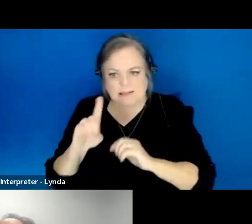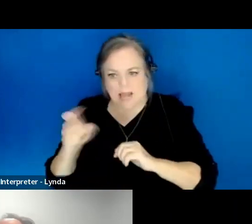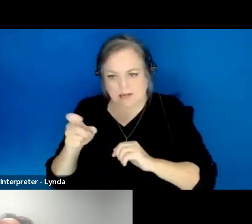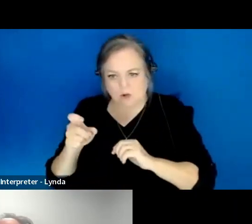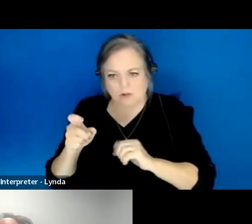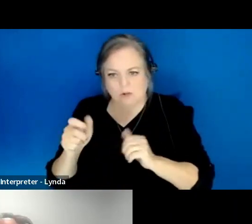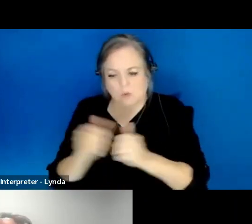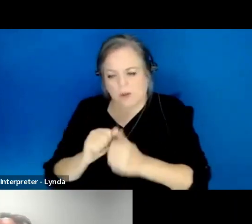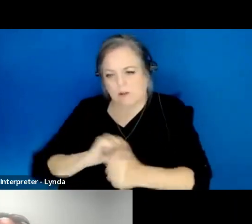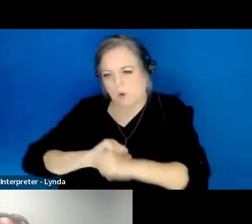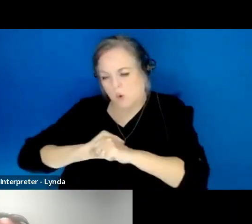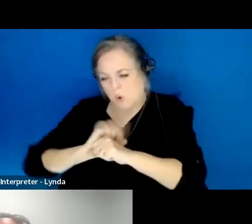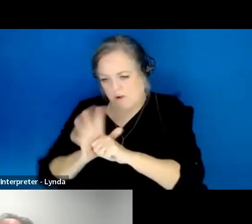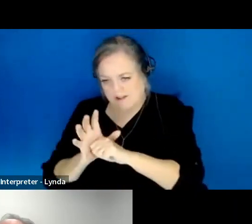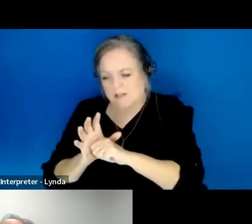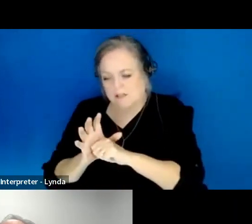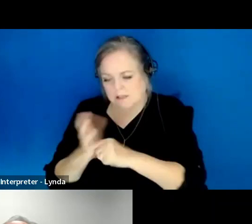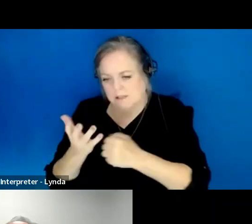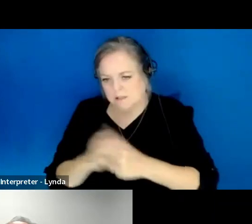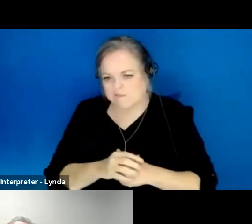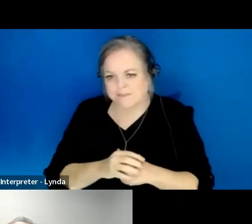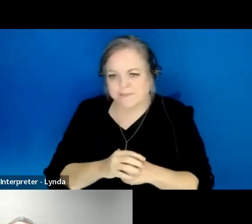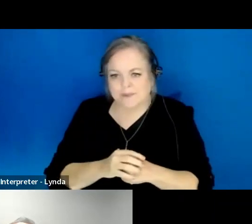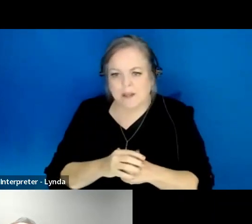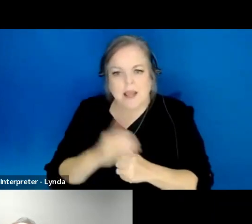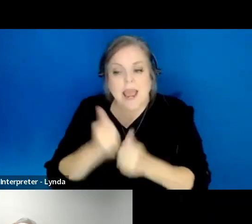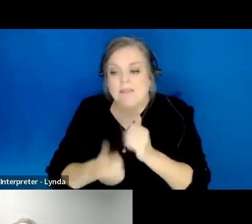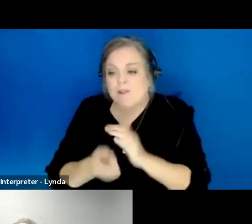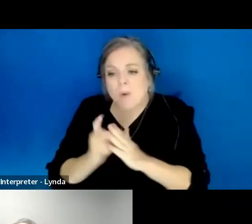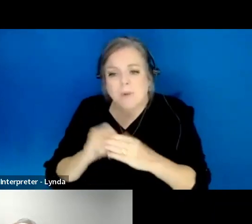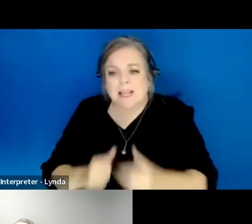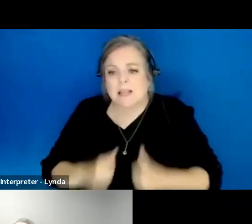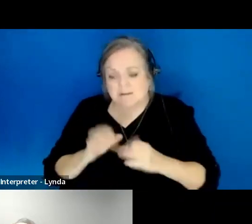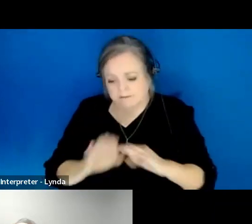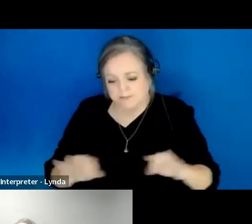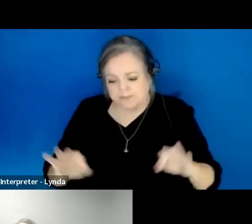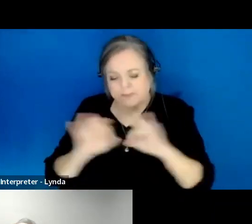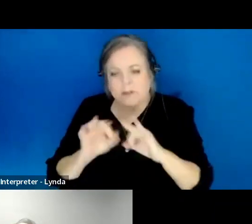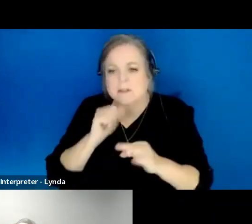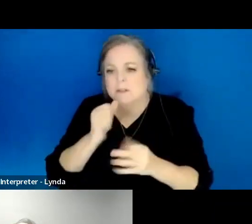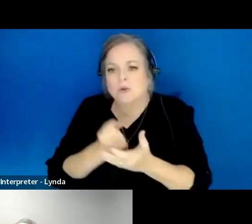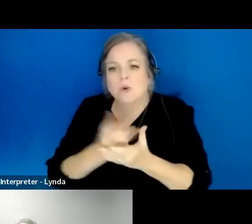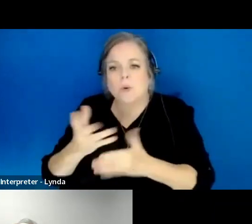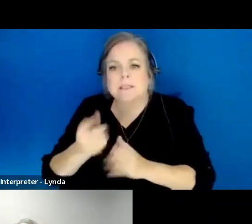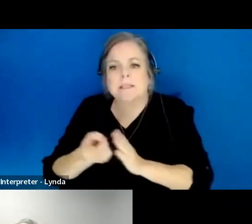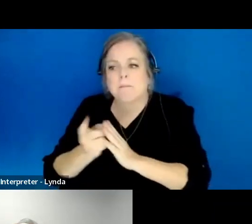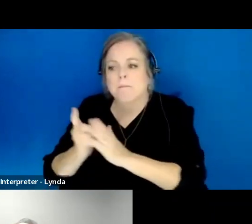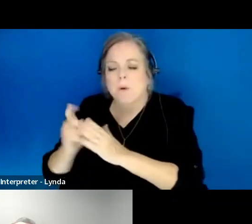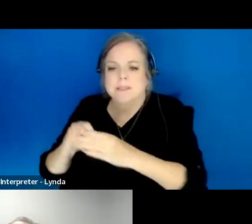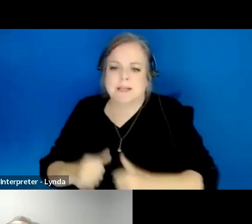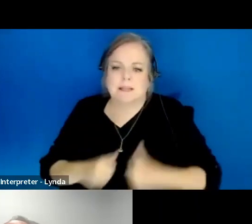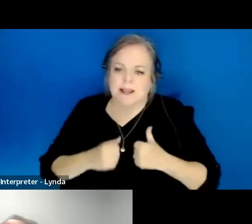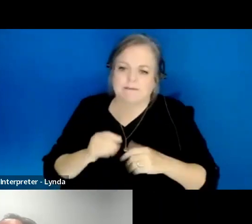the COVID. And, every moment in life matters. So don't waste the moments in life that